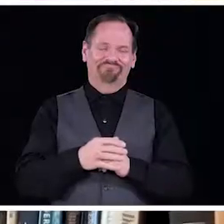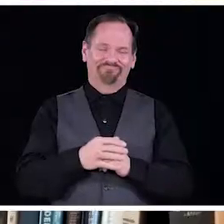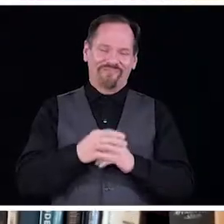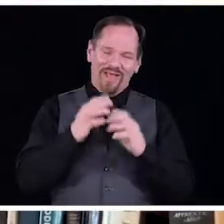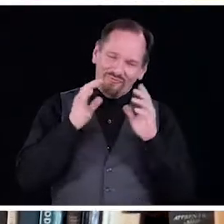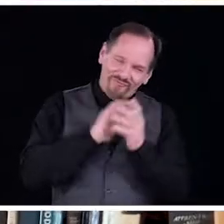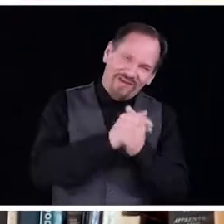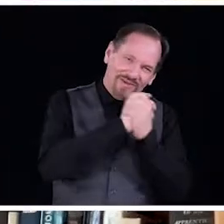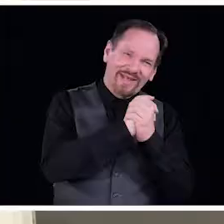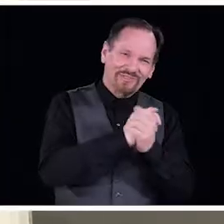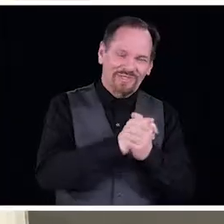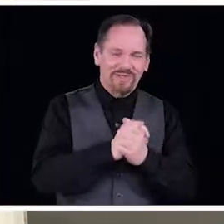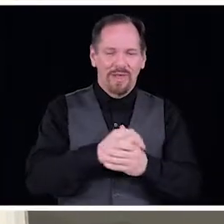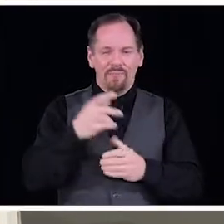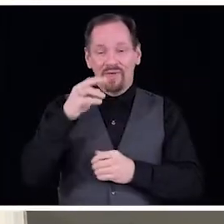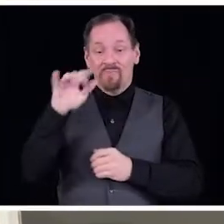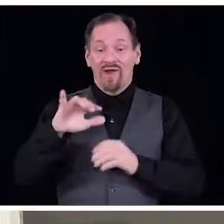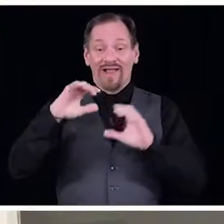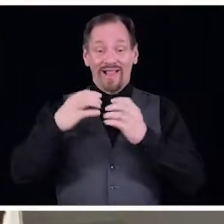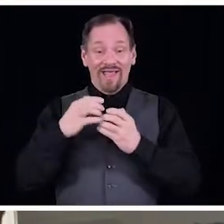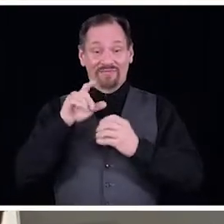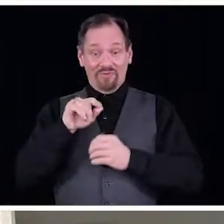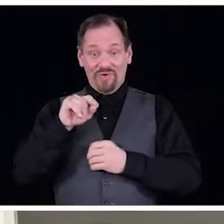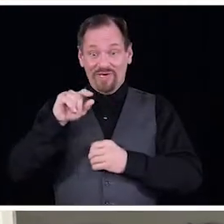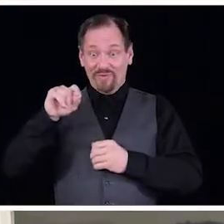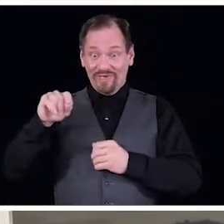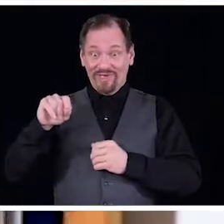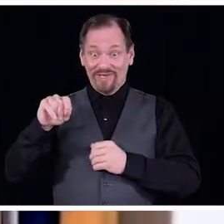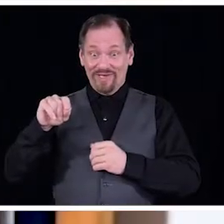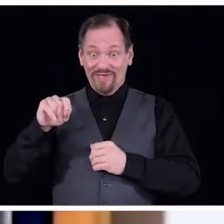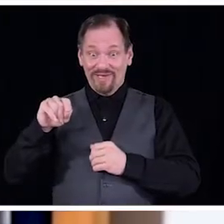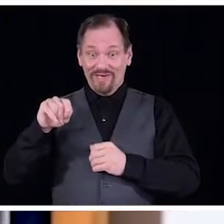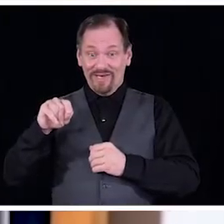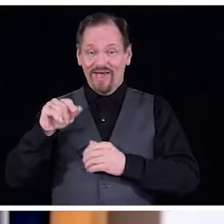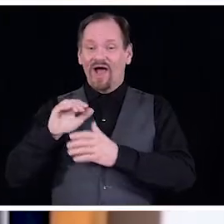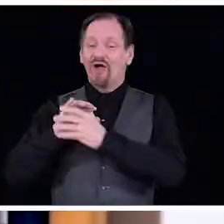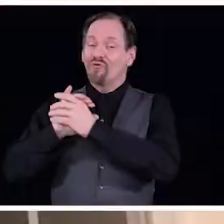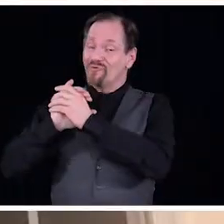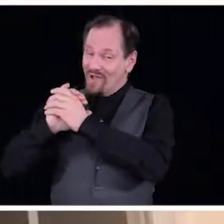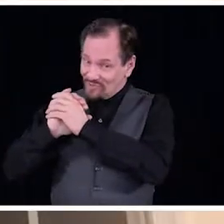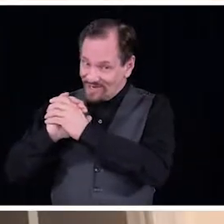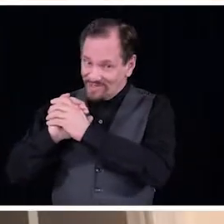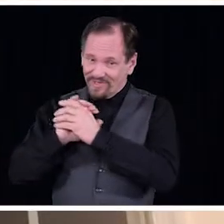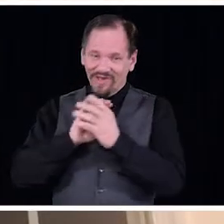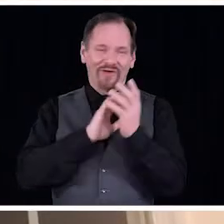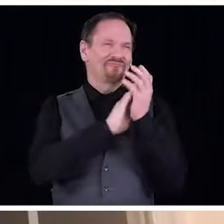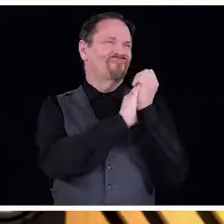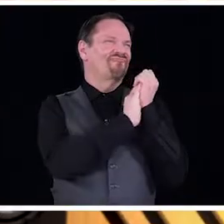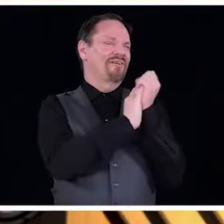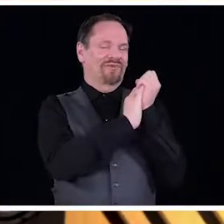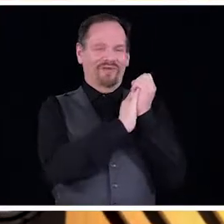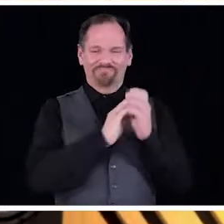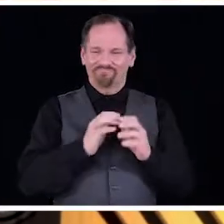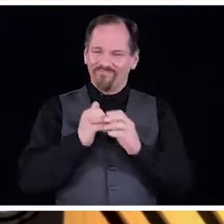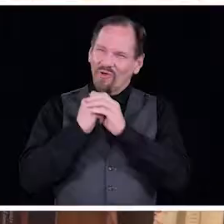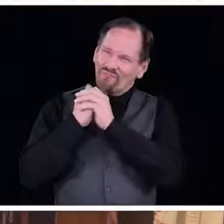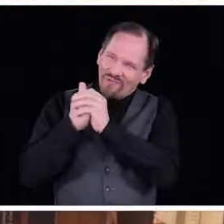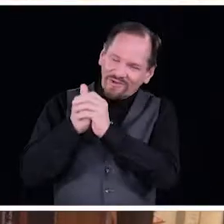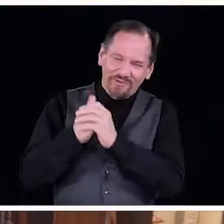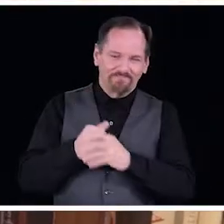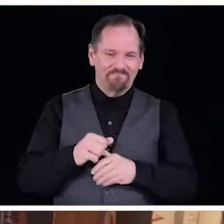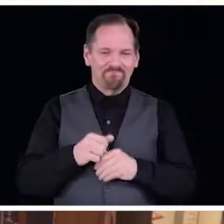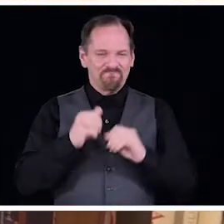Congratulations. Congratulations. Peabody Class of 2020. Congratulations. Congratulations.